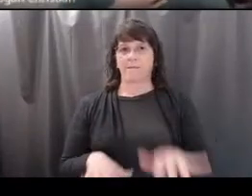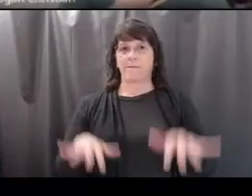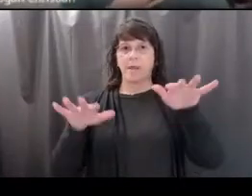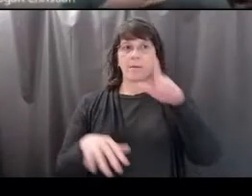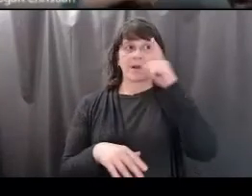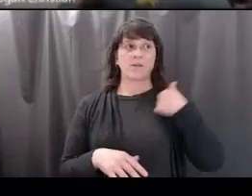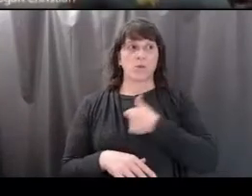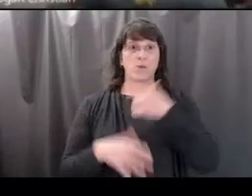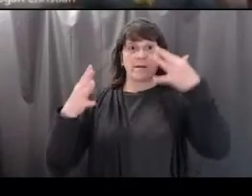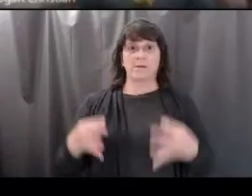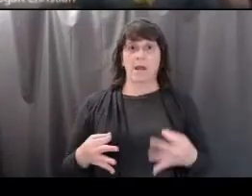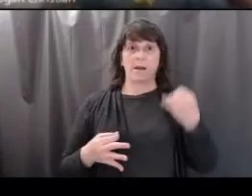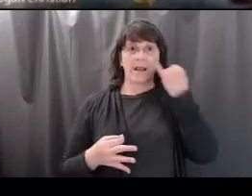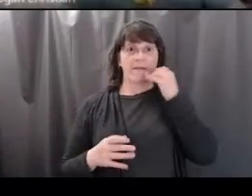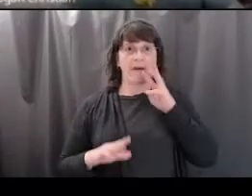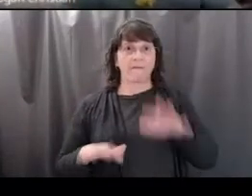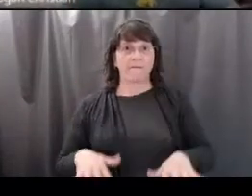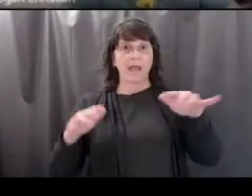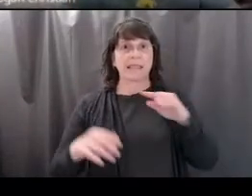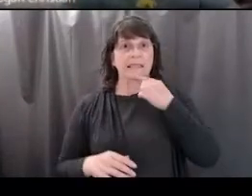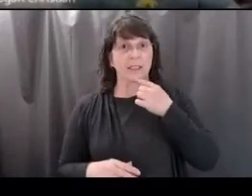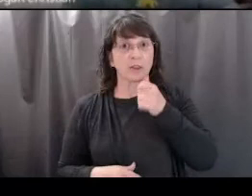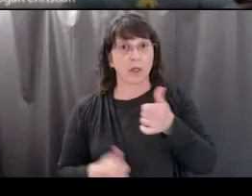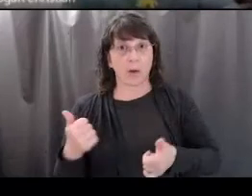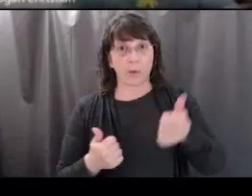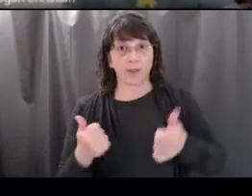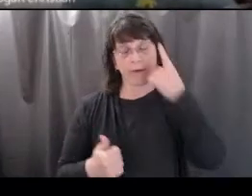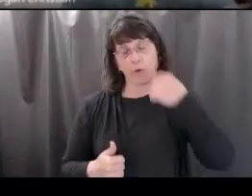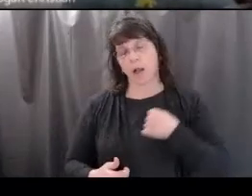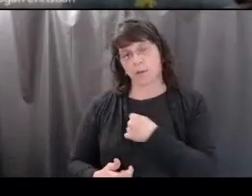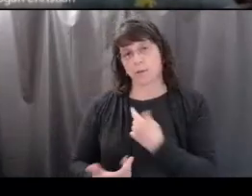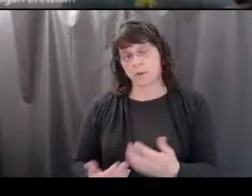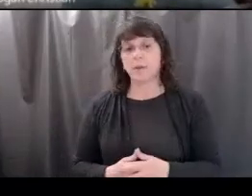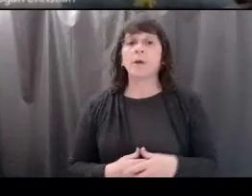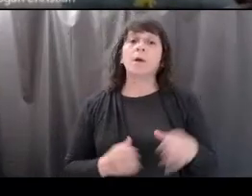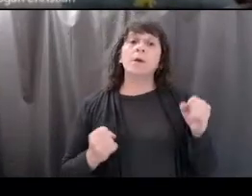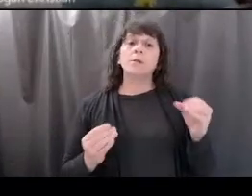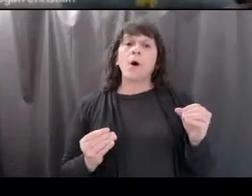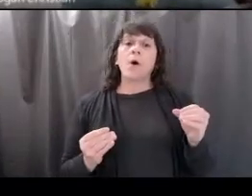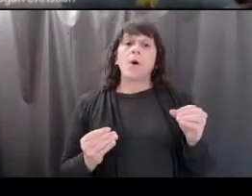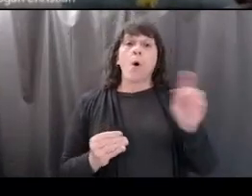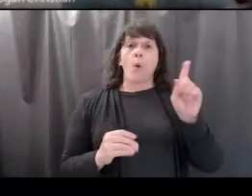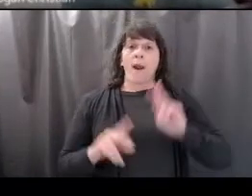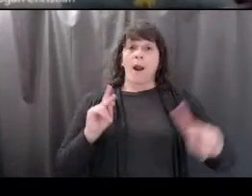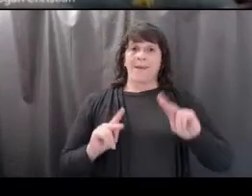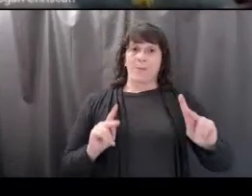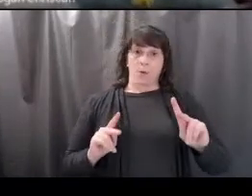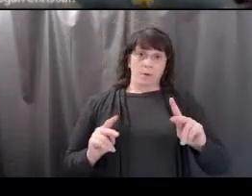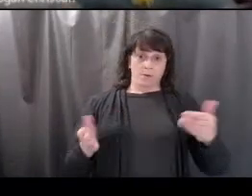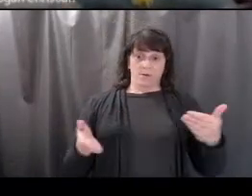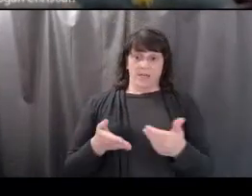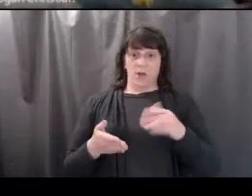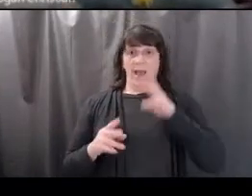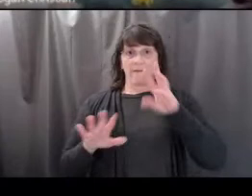of determine whether a flood is severe or not, for us at least. So where people are located within the